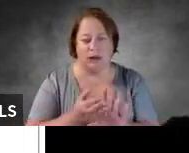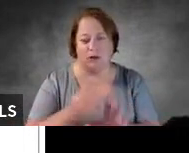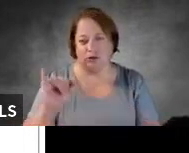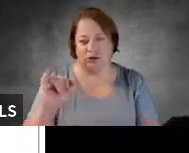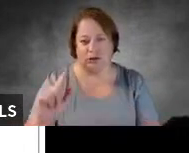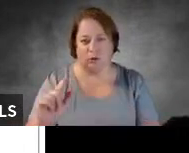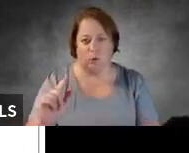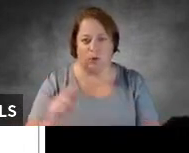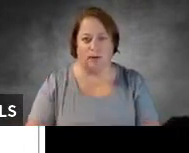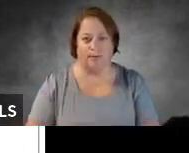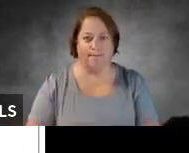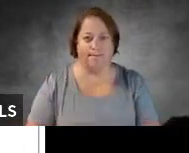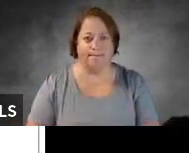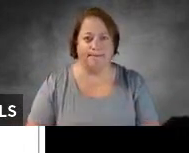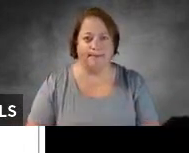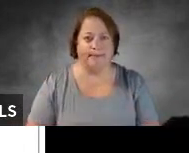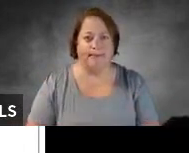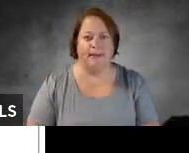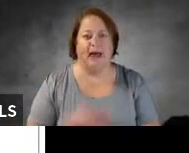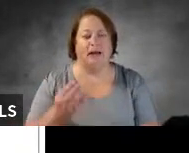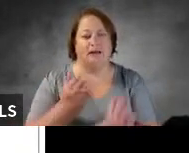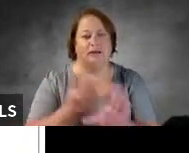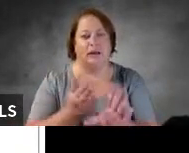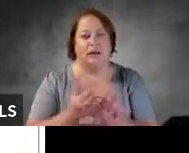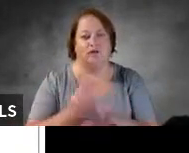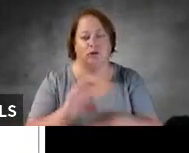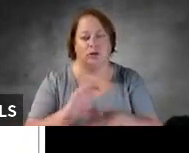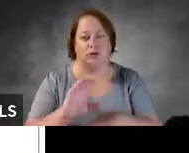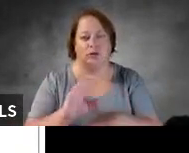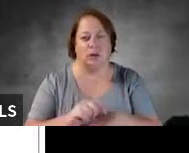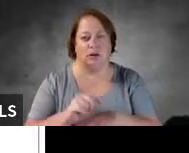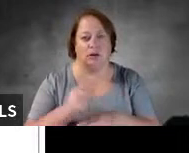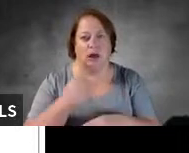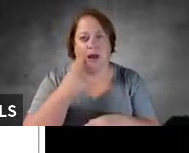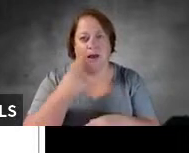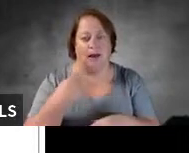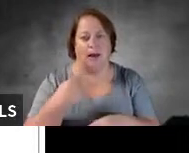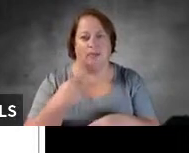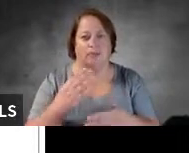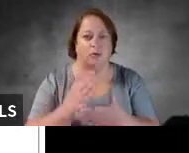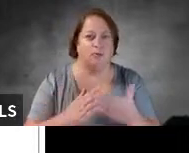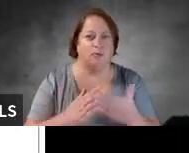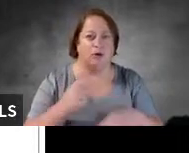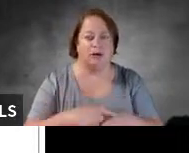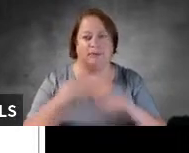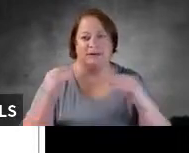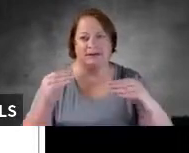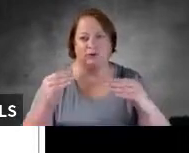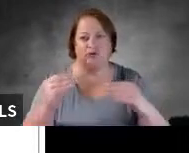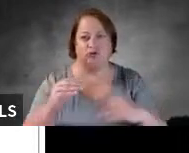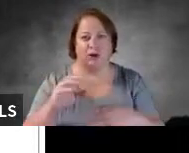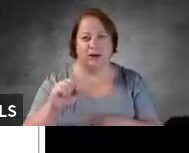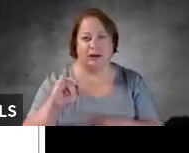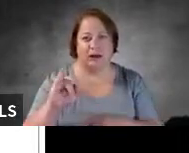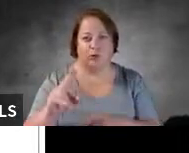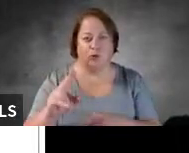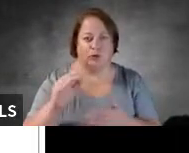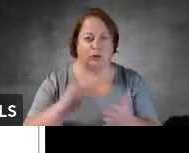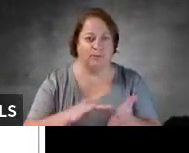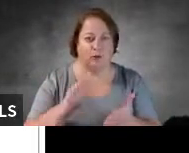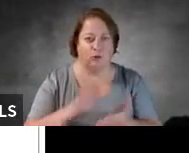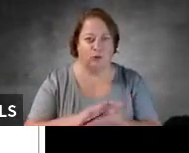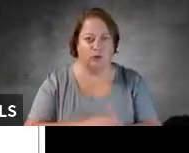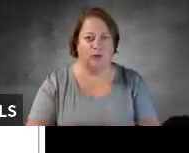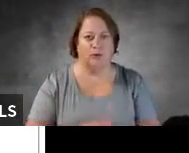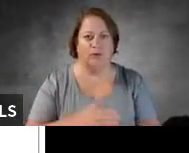Illinois and a psychological consultant. I serve as an adjunct professor at SIU's med school.